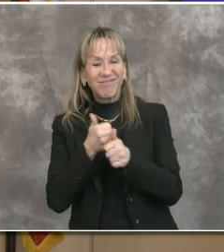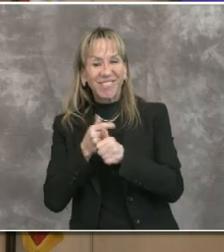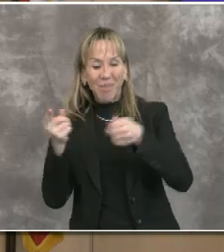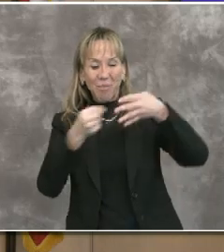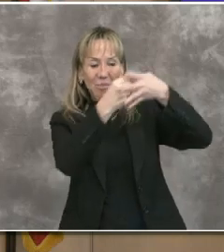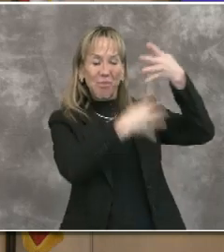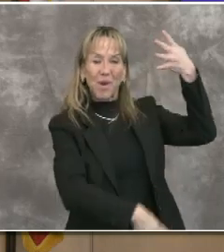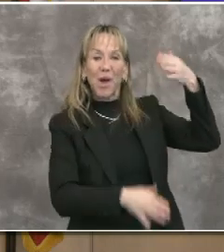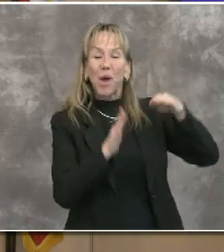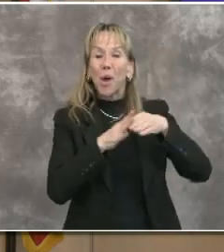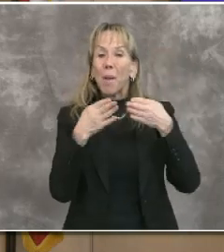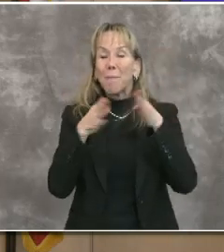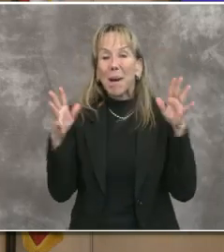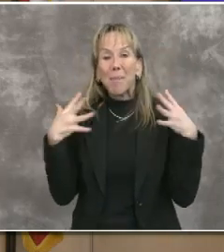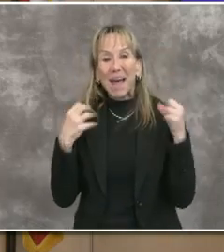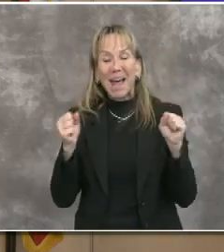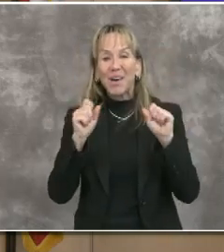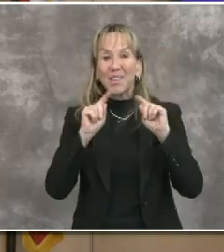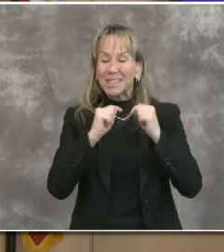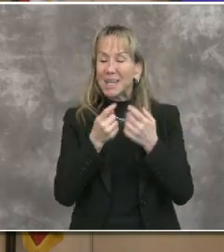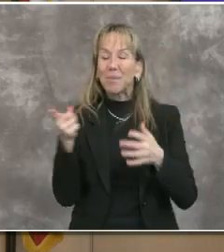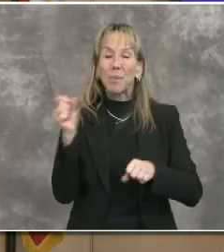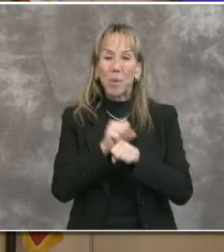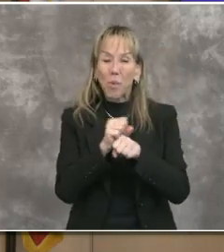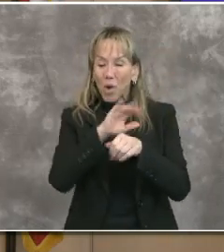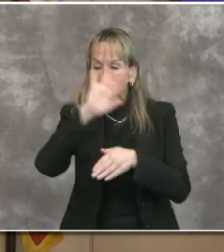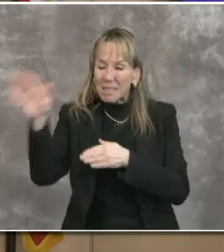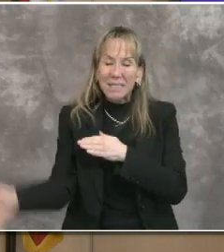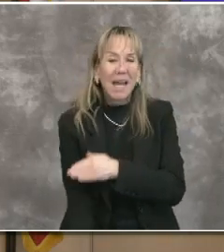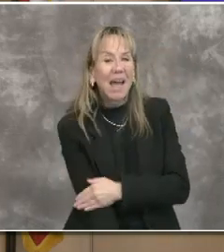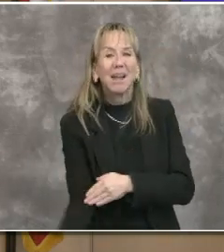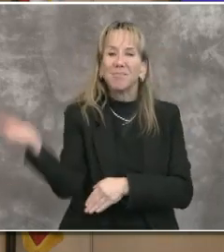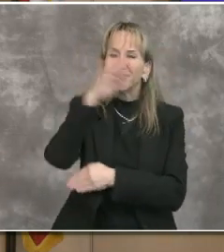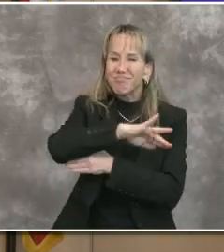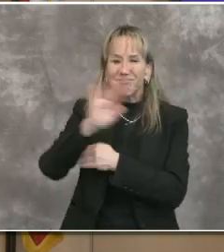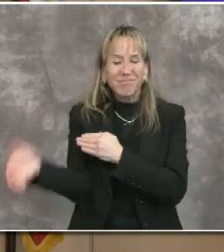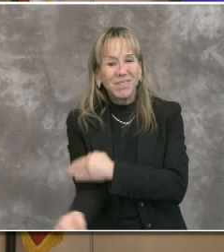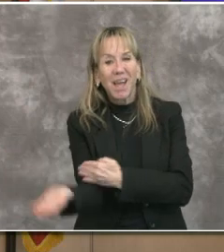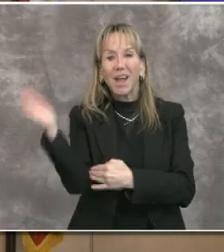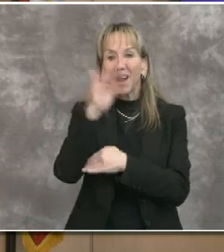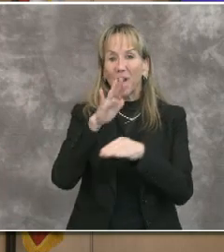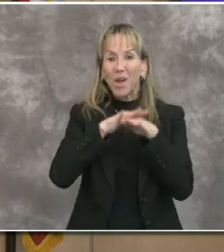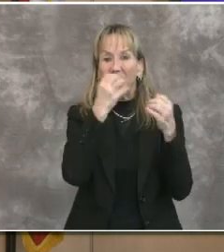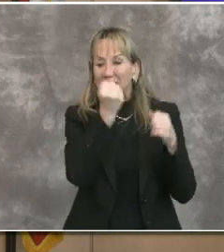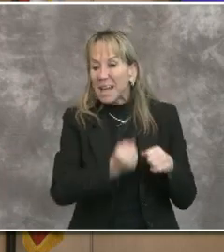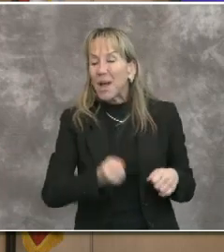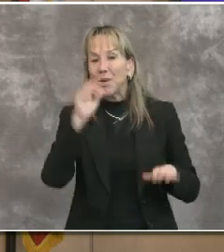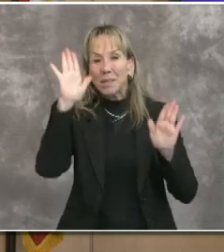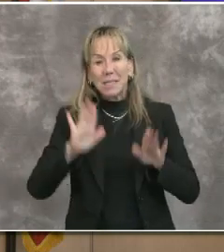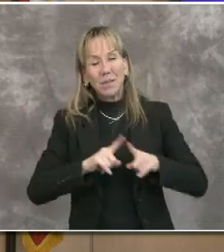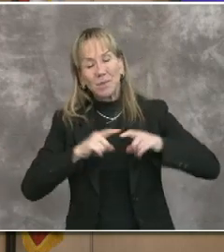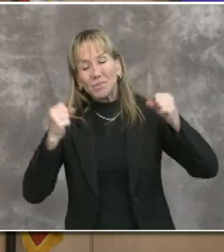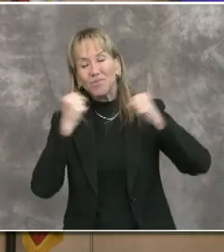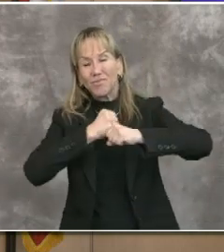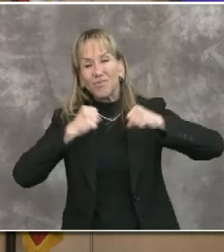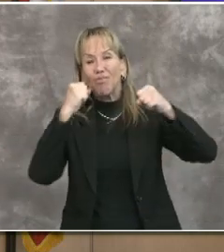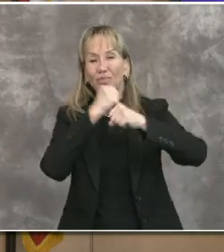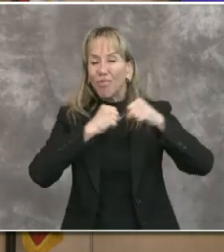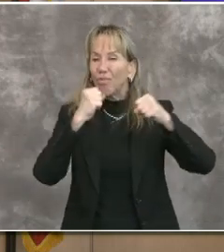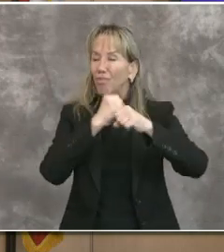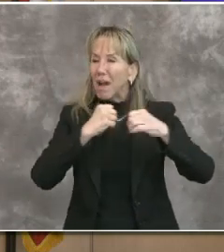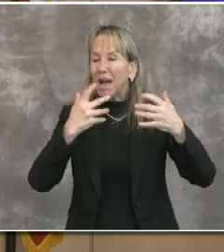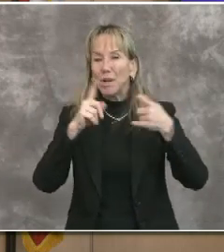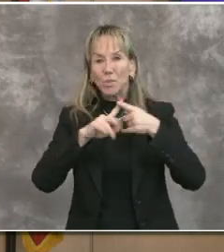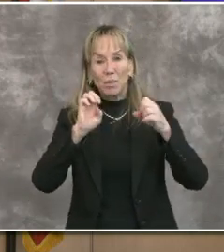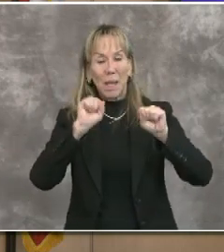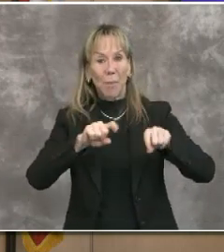public health team have been working literally day and night and weekends to fight this virus and protect our region. And I want to